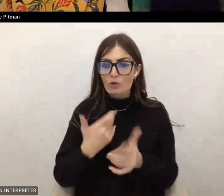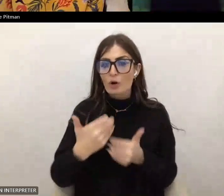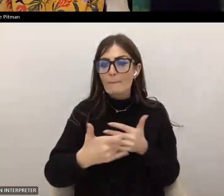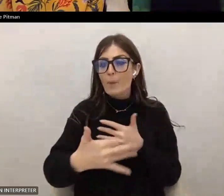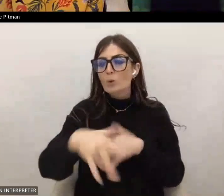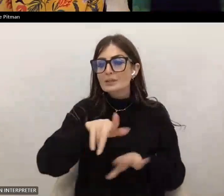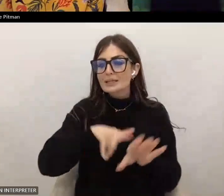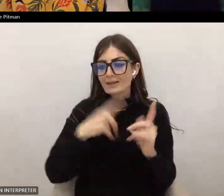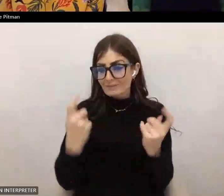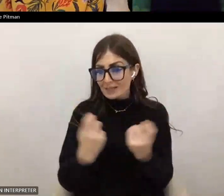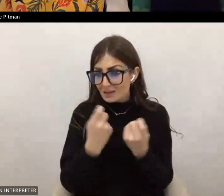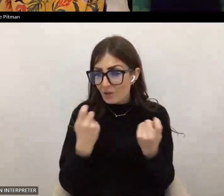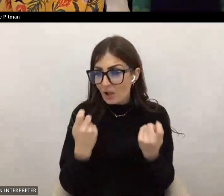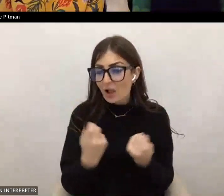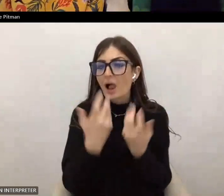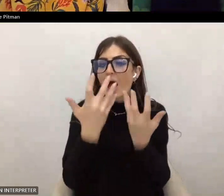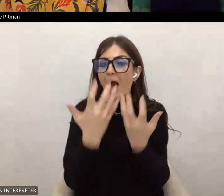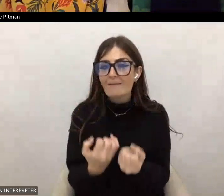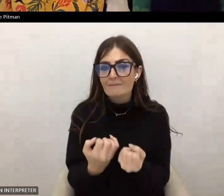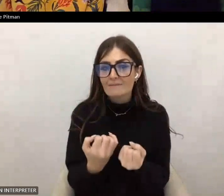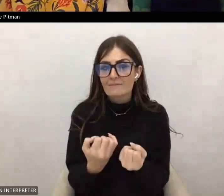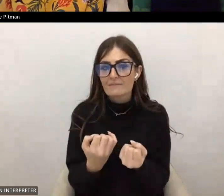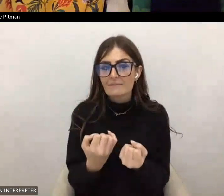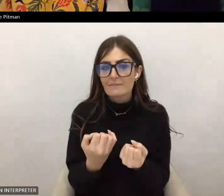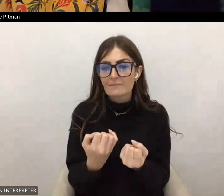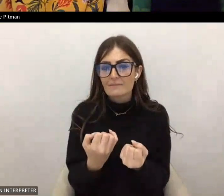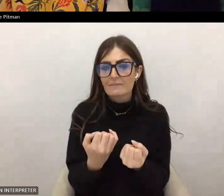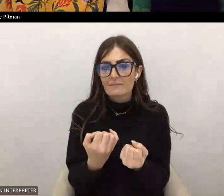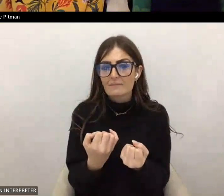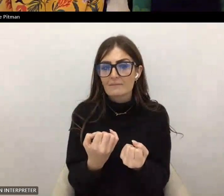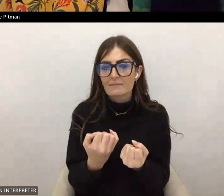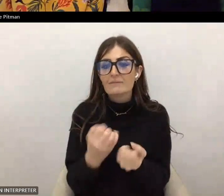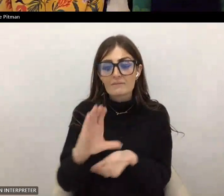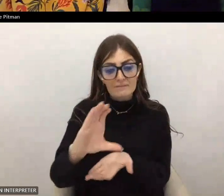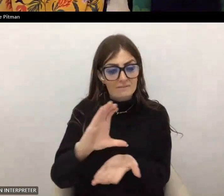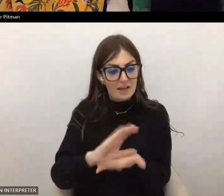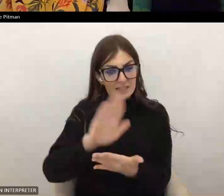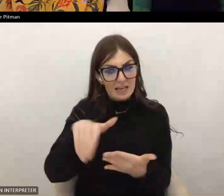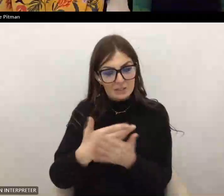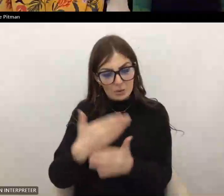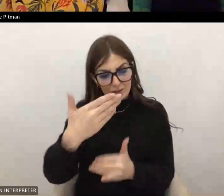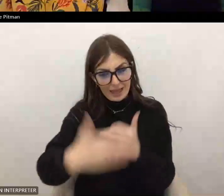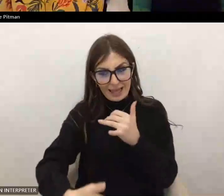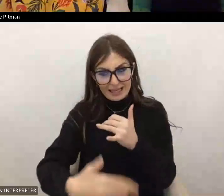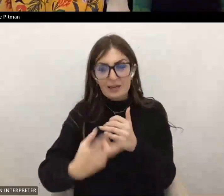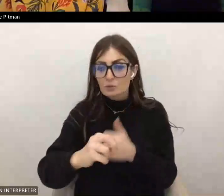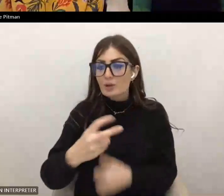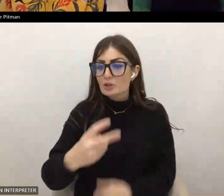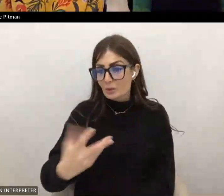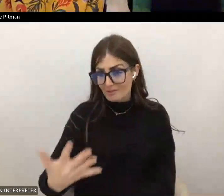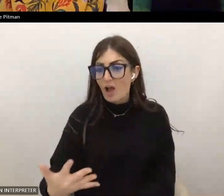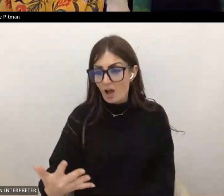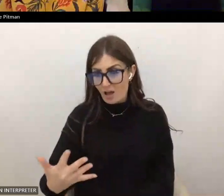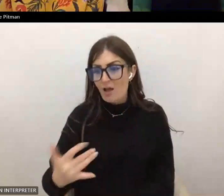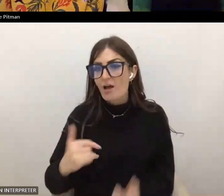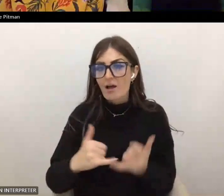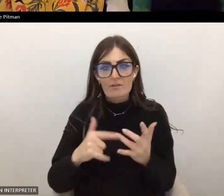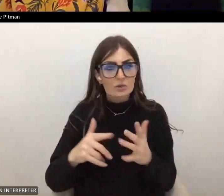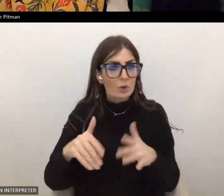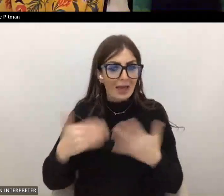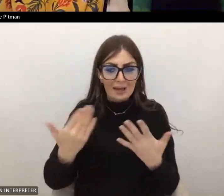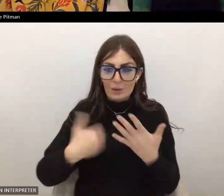festivals have been are funded until the end of 2025. So anyone that's in